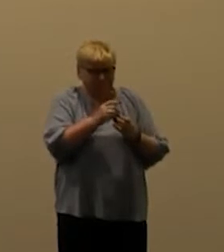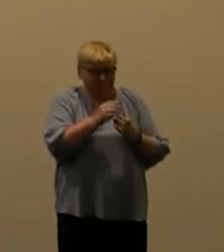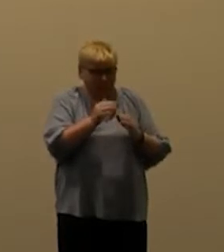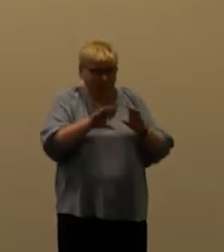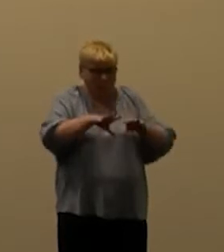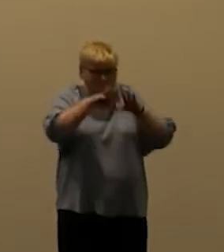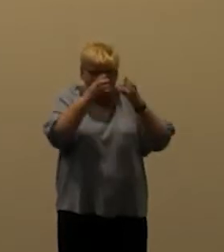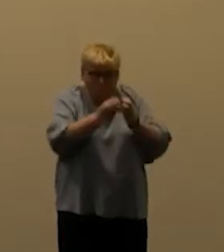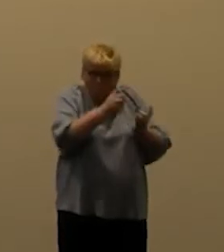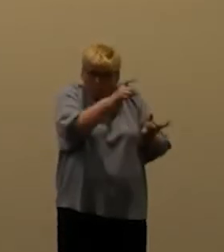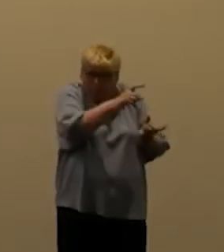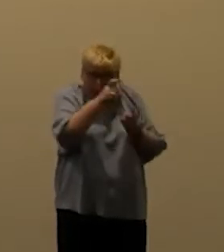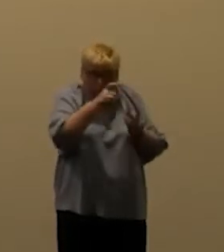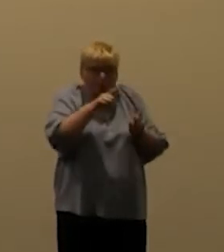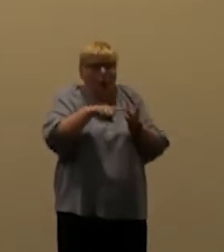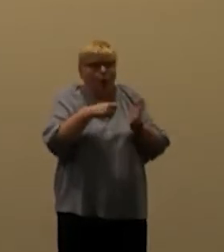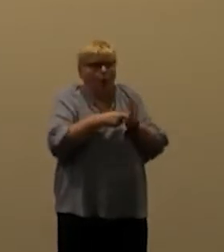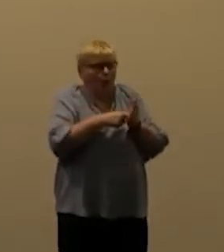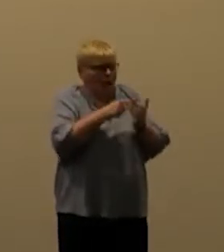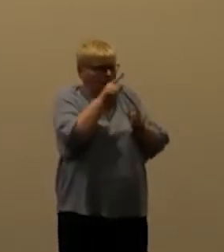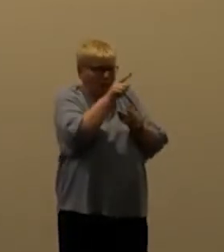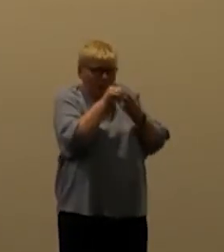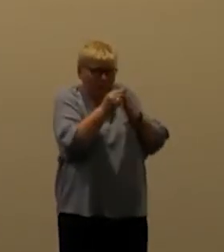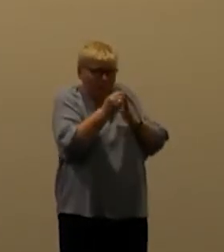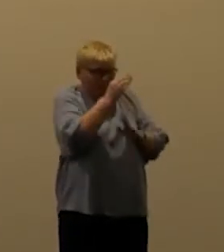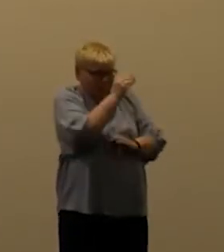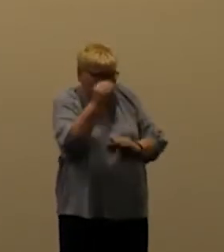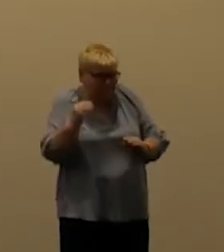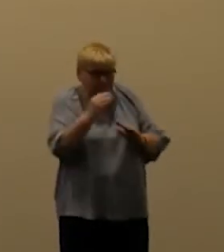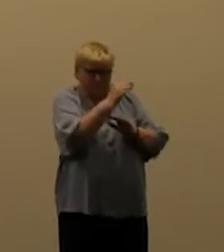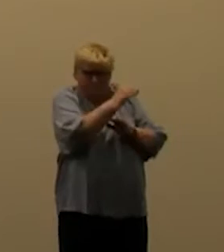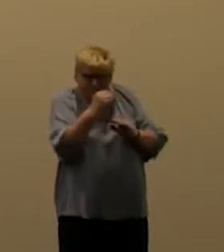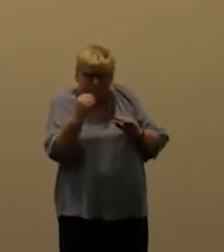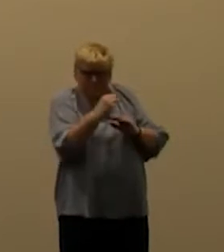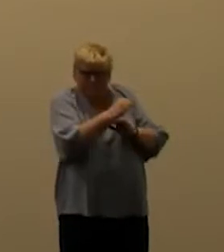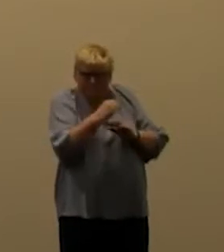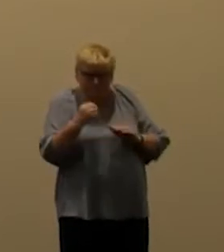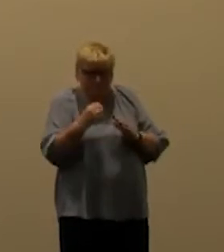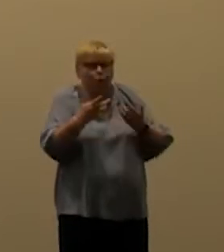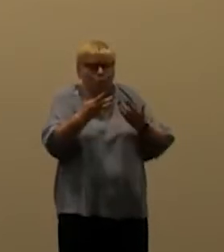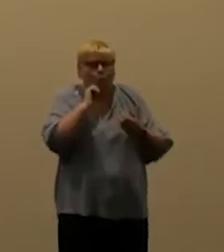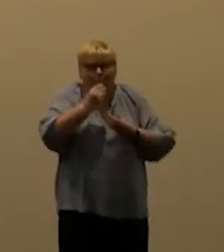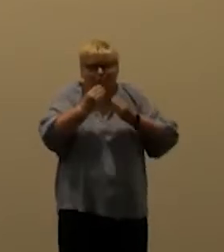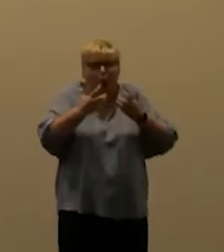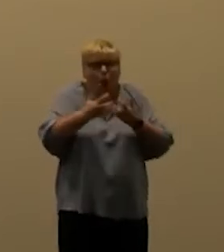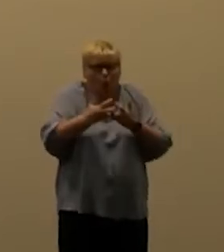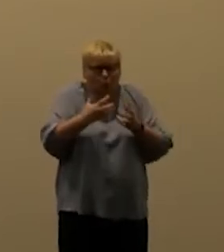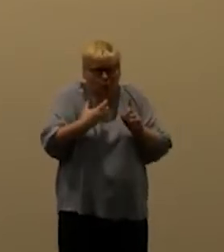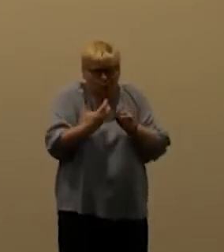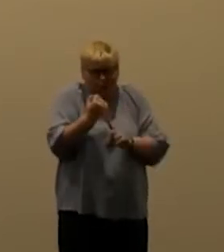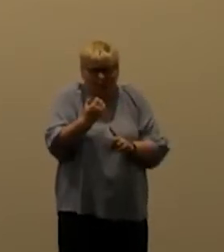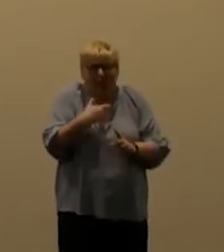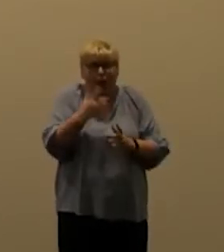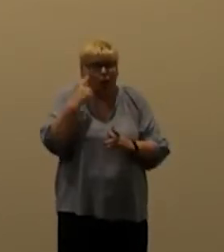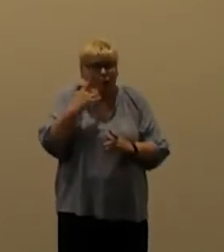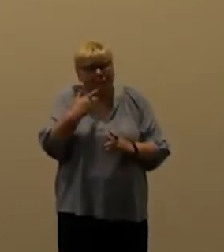if we want, or we can choose to export individual elements. And I'll take you through what that looks like in terms of how we'd achieve that. I haven't gone for any live demos